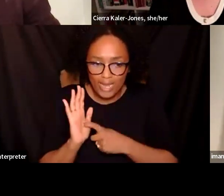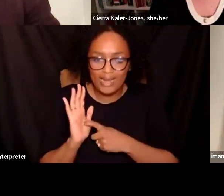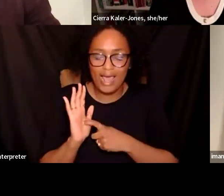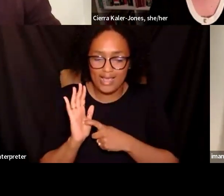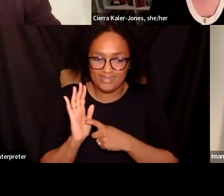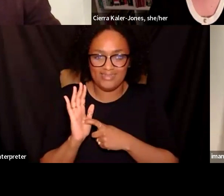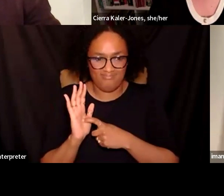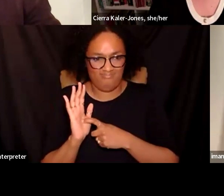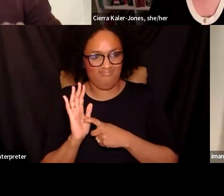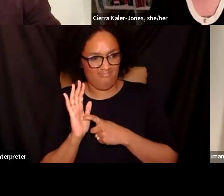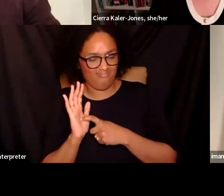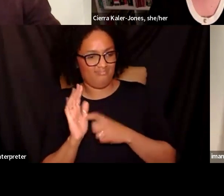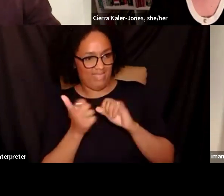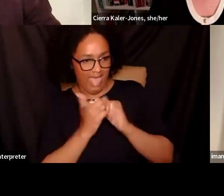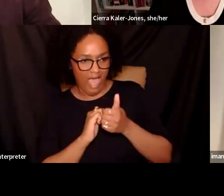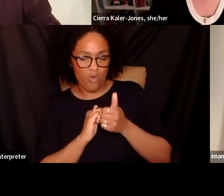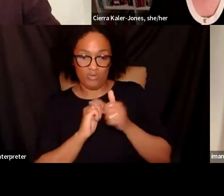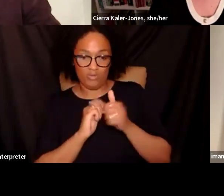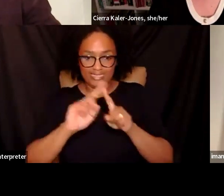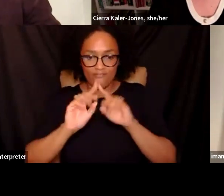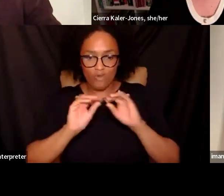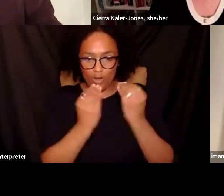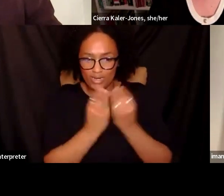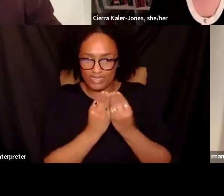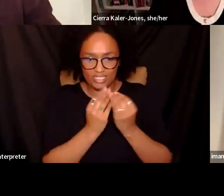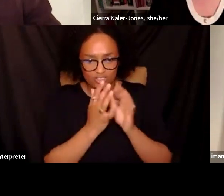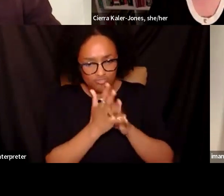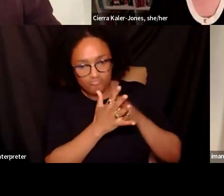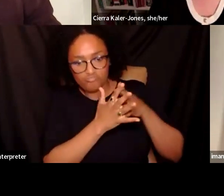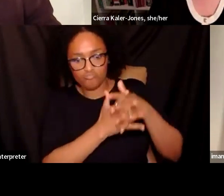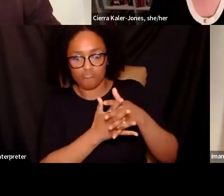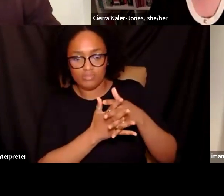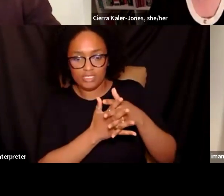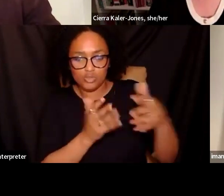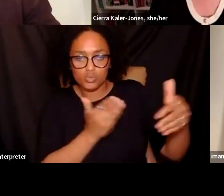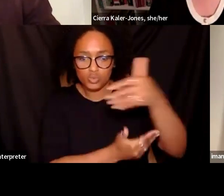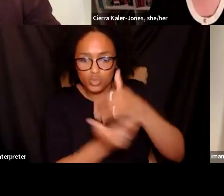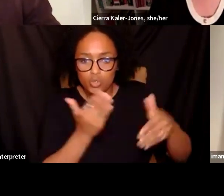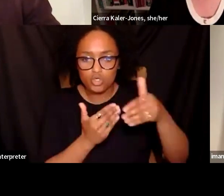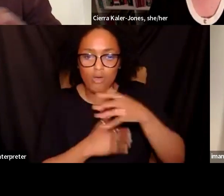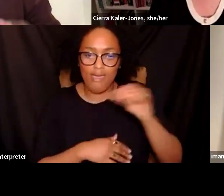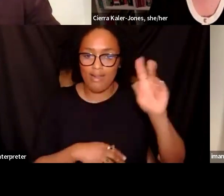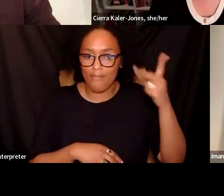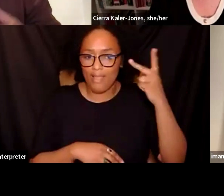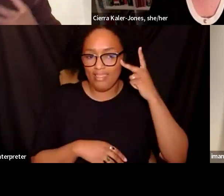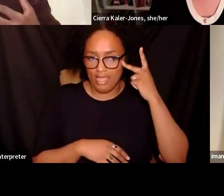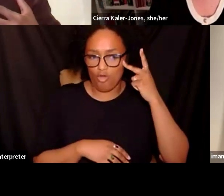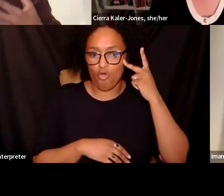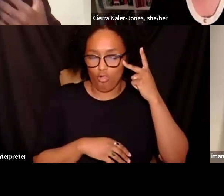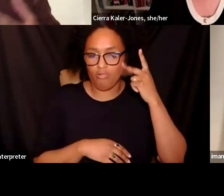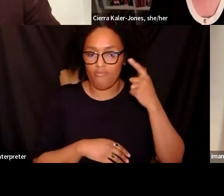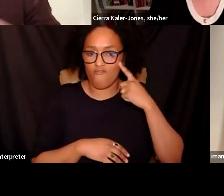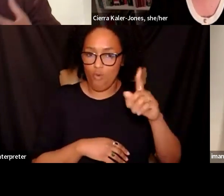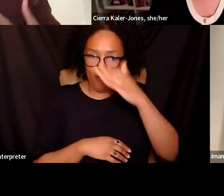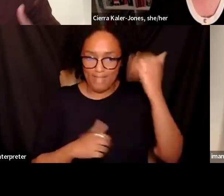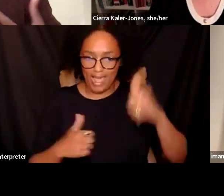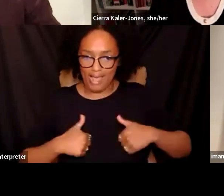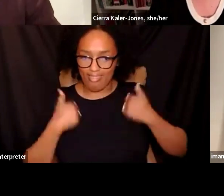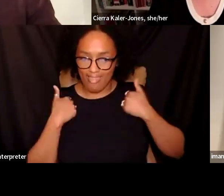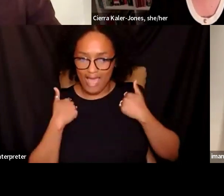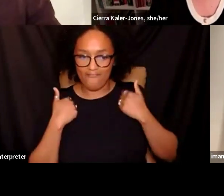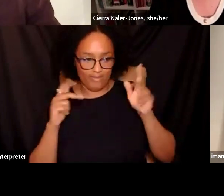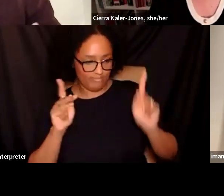widely integrated these organizations were into the kind of social and political fabric of Black life. And also when we think about the